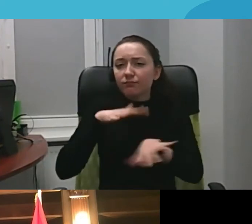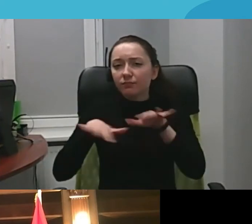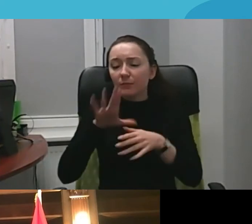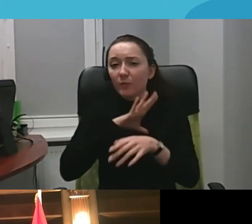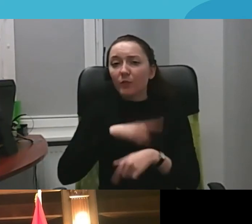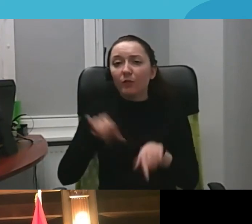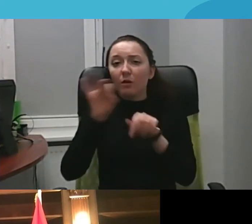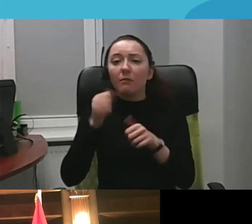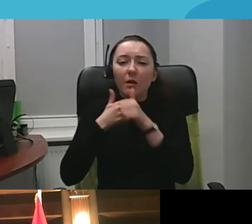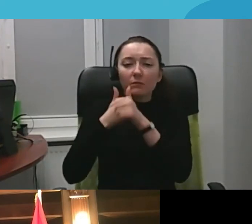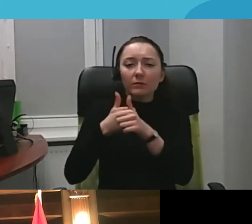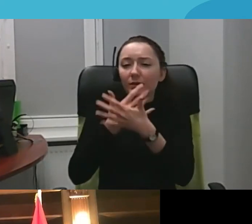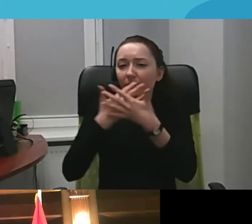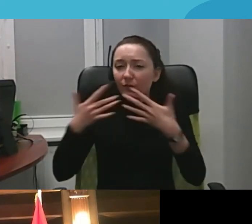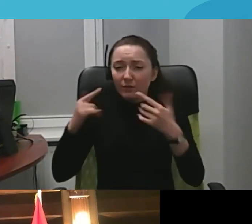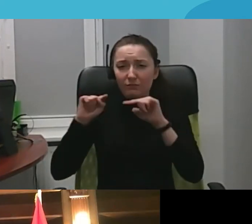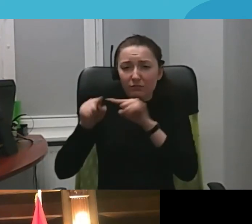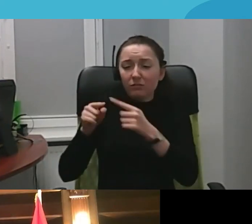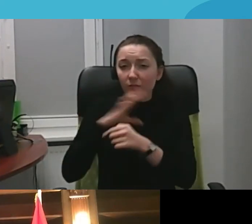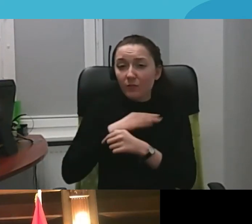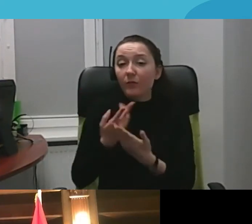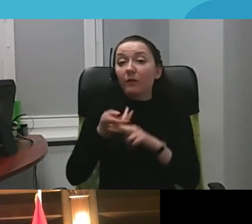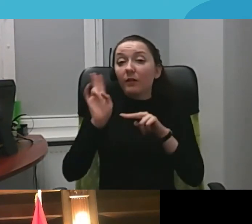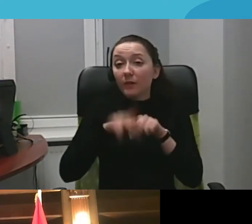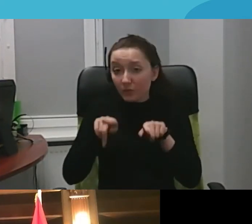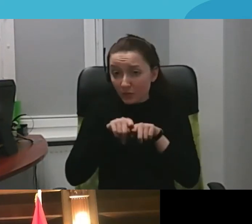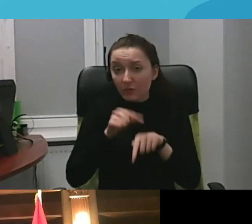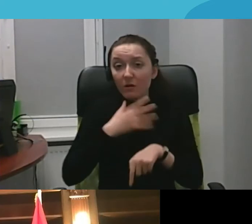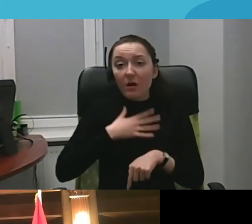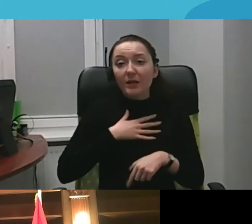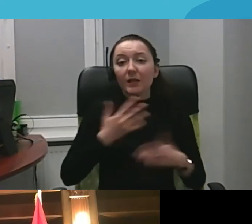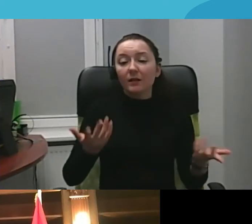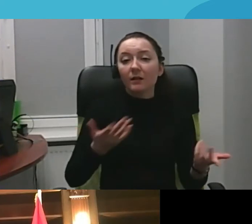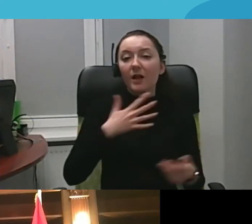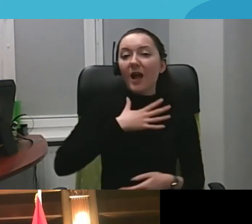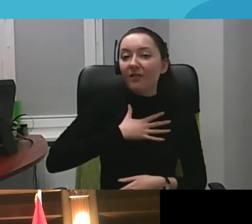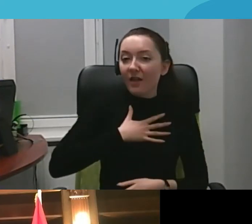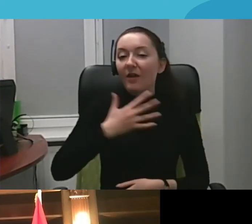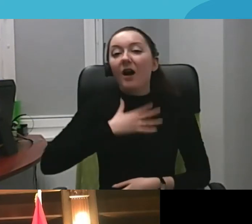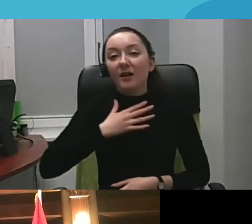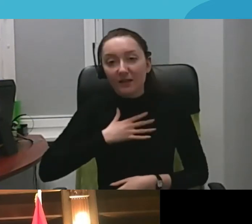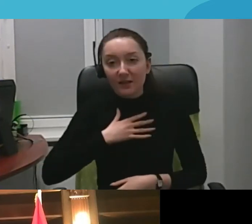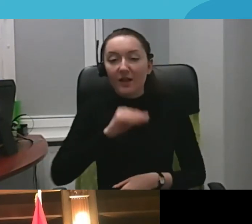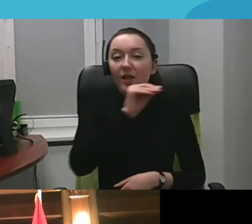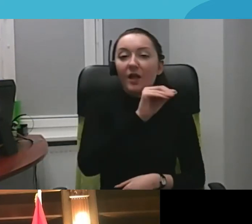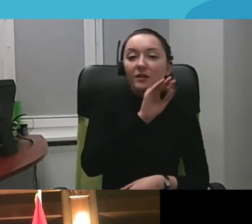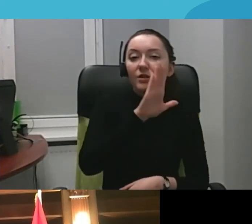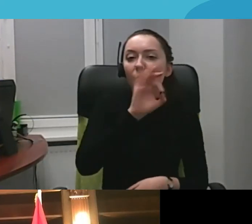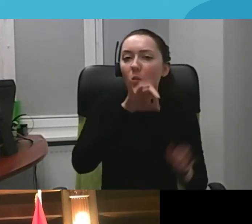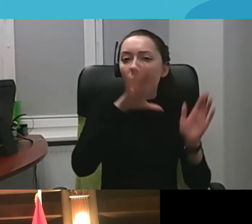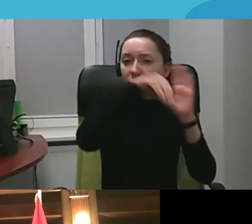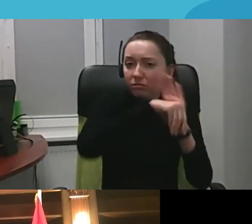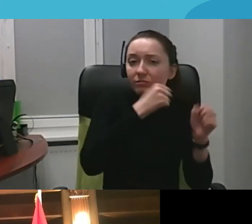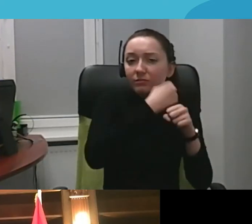Belarus. Canada has also been actively engaged multilateral at the OSCE and within the UN system. For example, we co-sponsored a